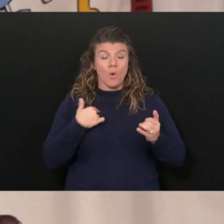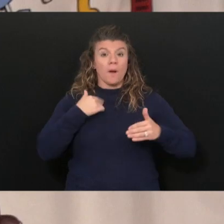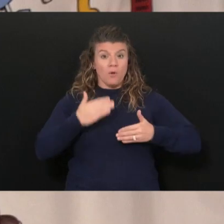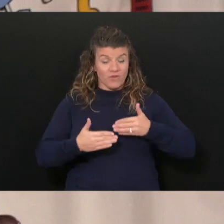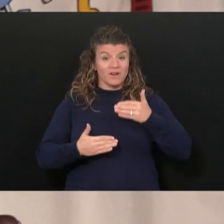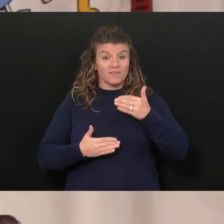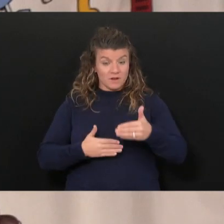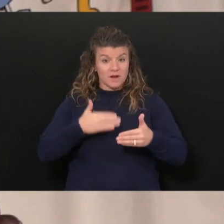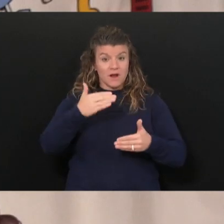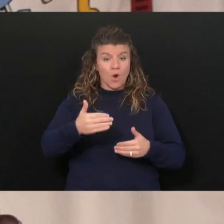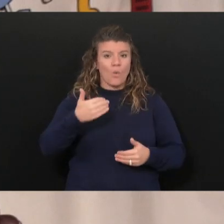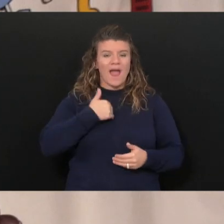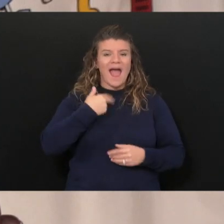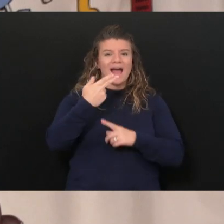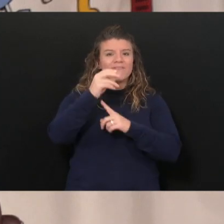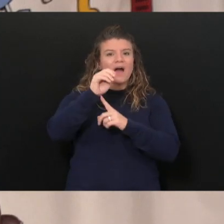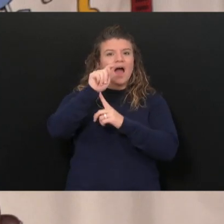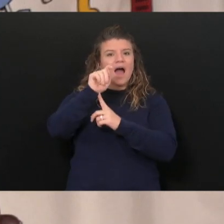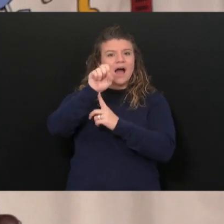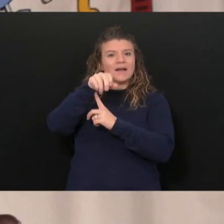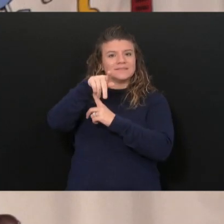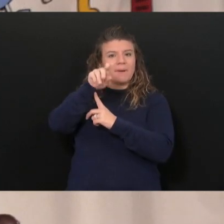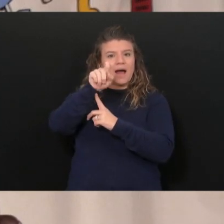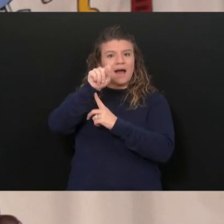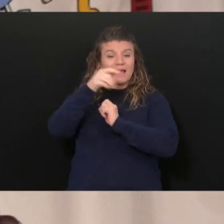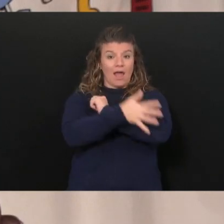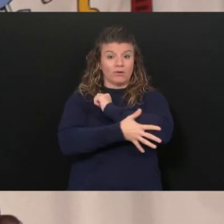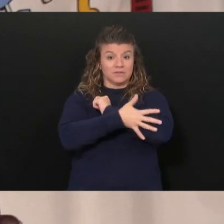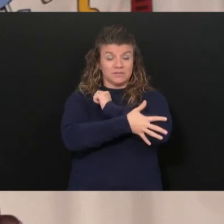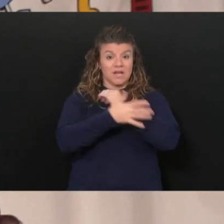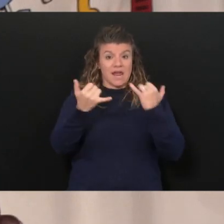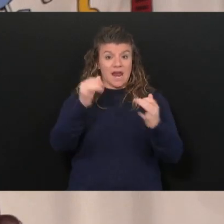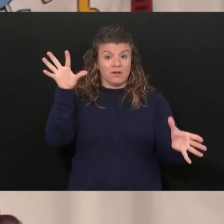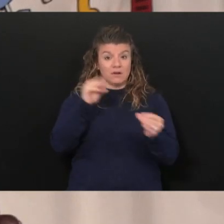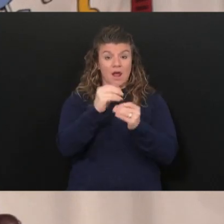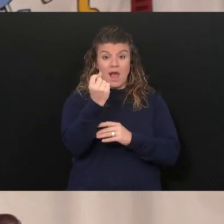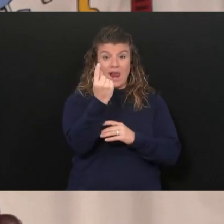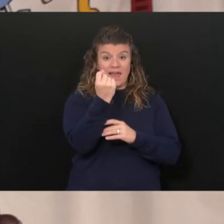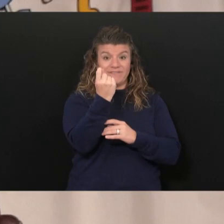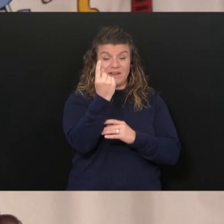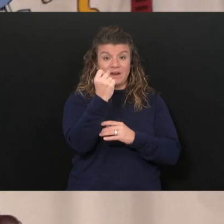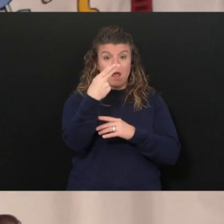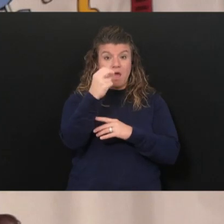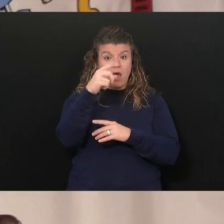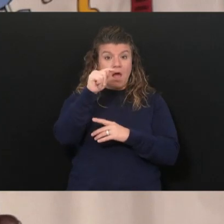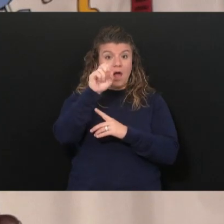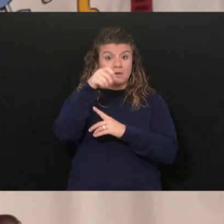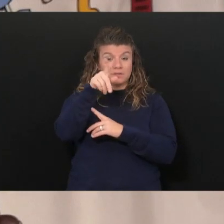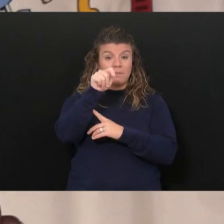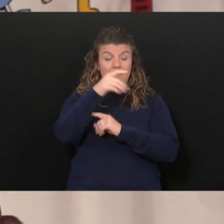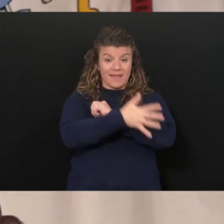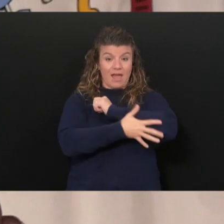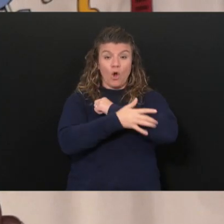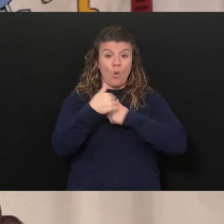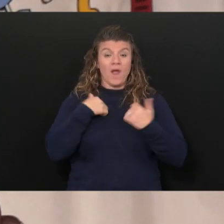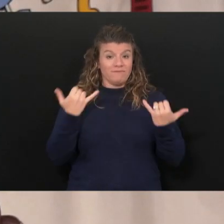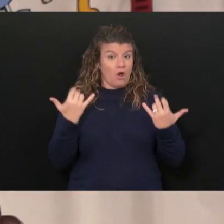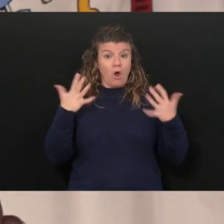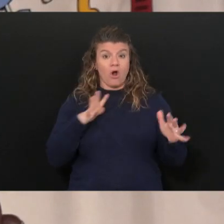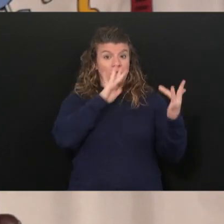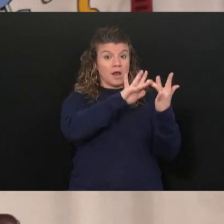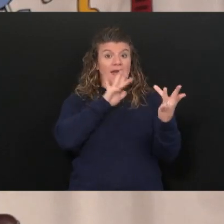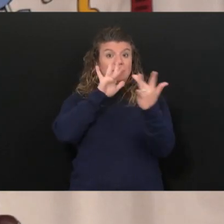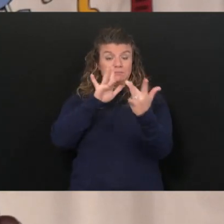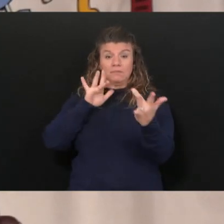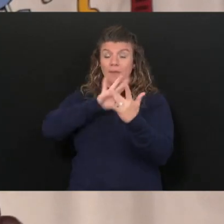11 counties that are our hotspot counties, and we've been in touch with all 11, and we're continuing to